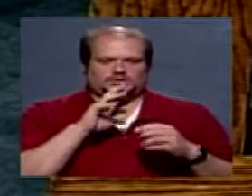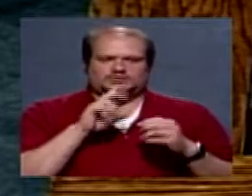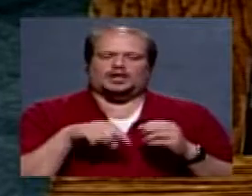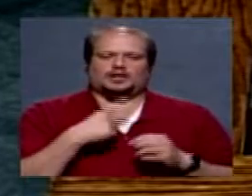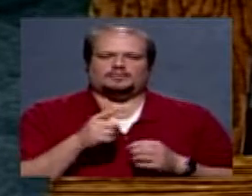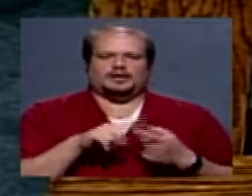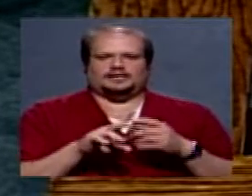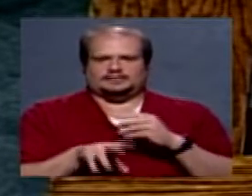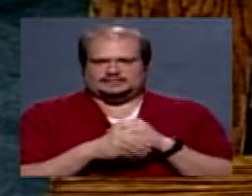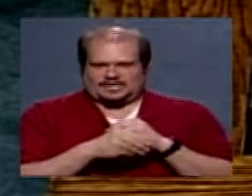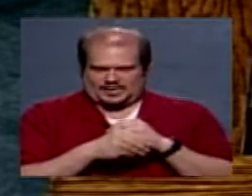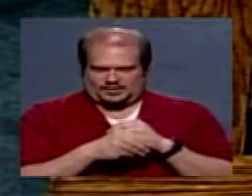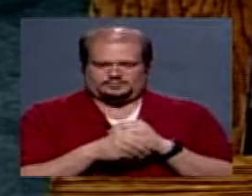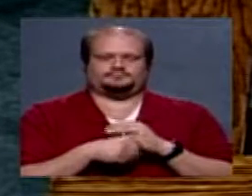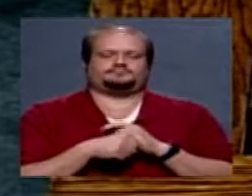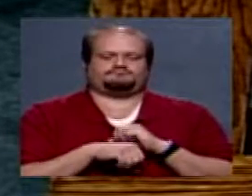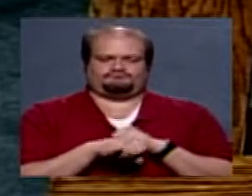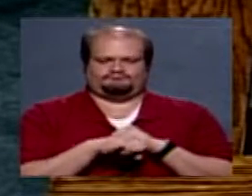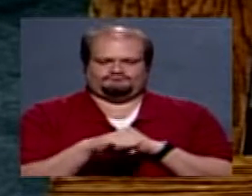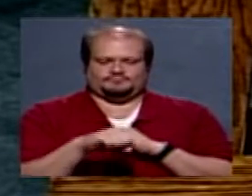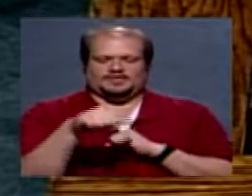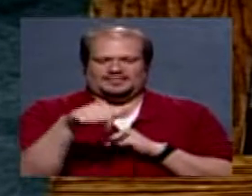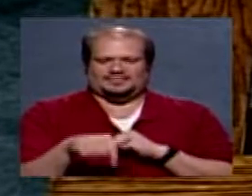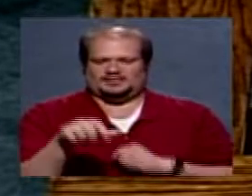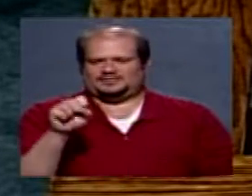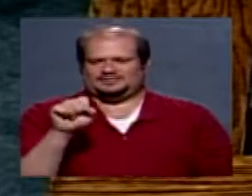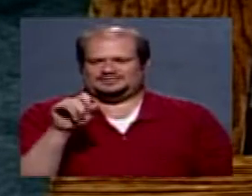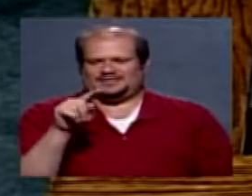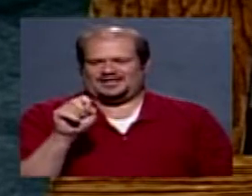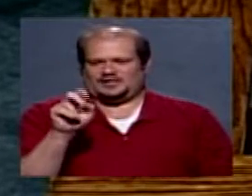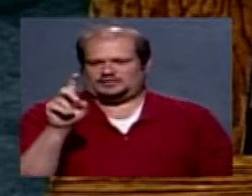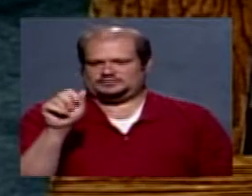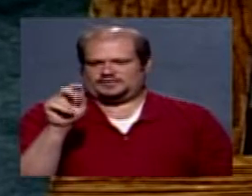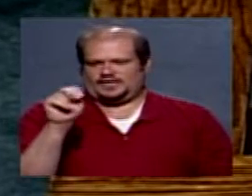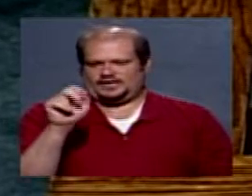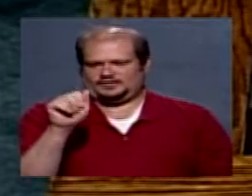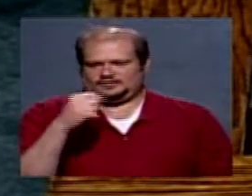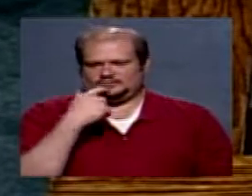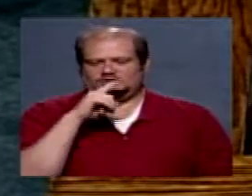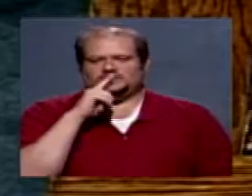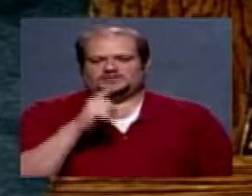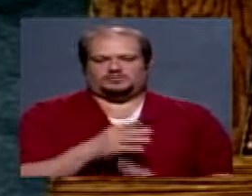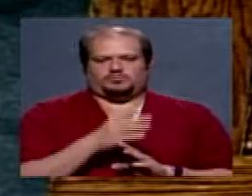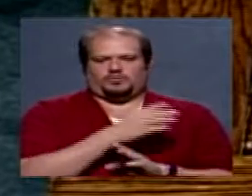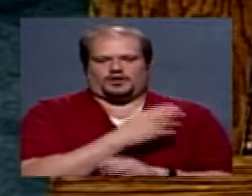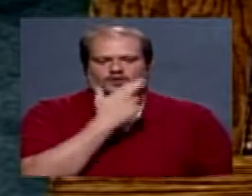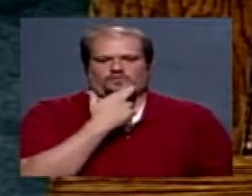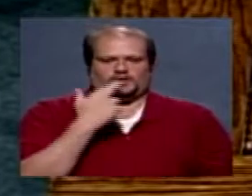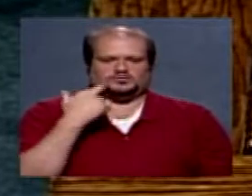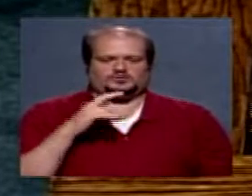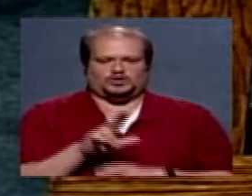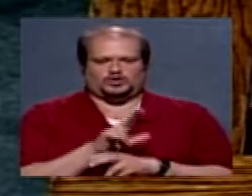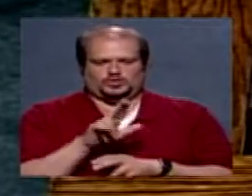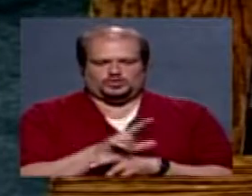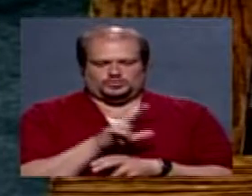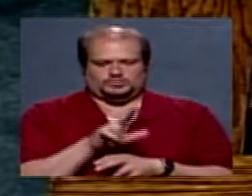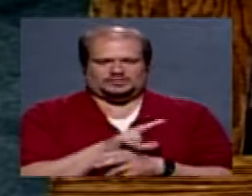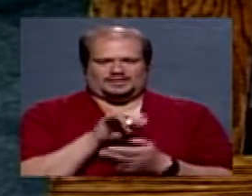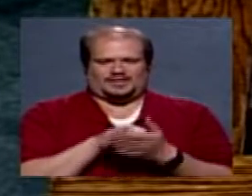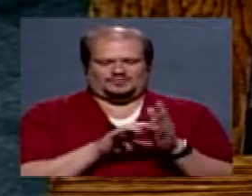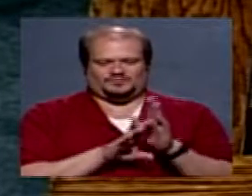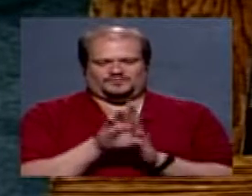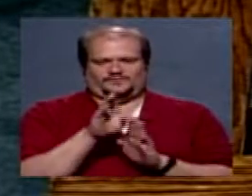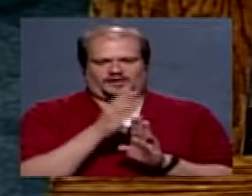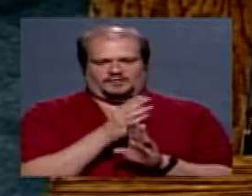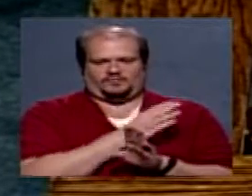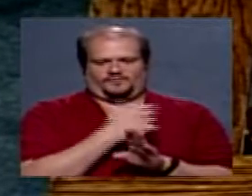just to add to that. This site, as Dana said, is a prior restaurant use, and it was developed